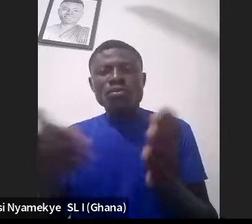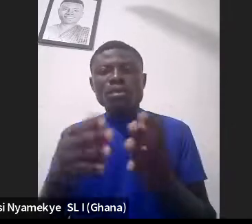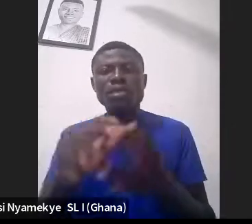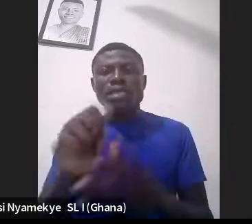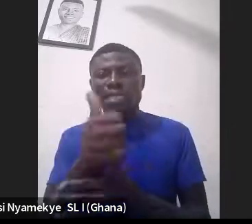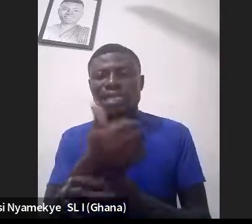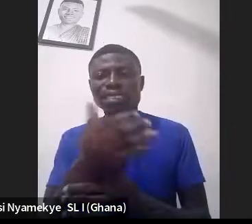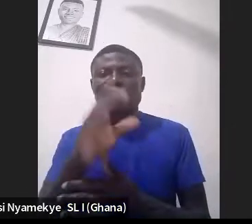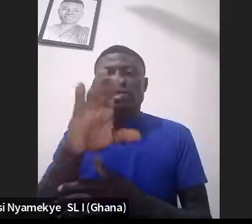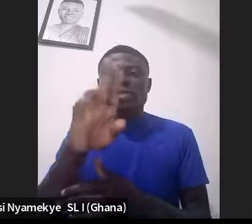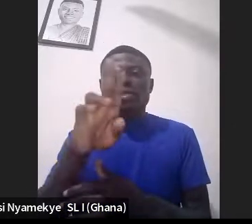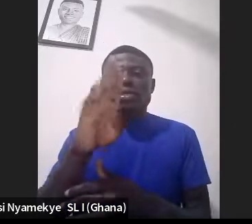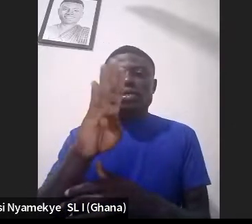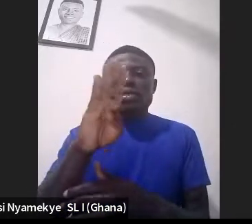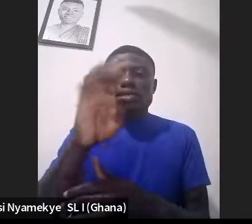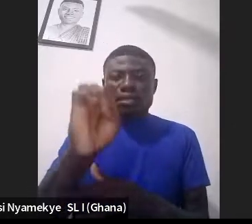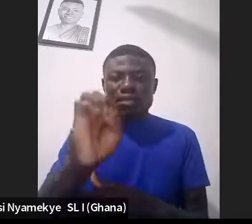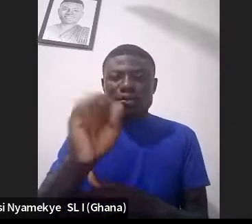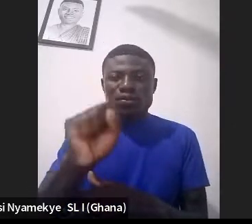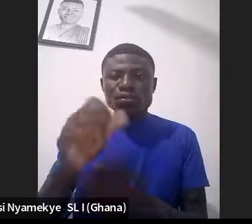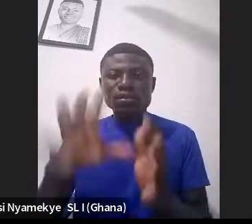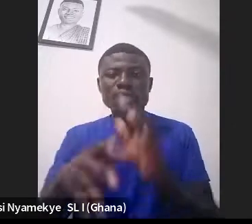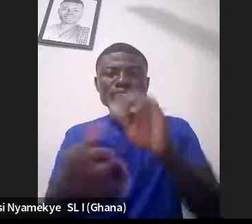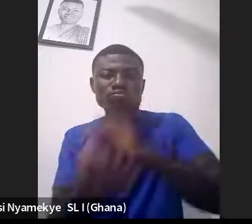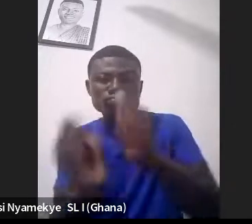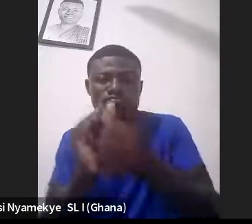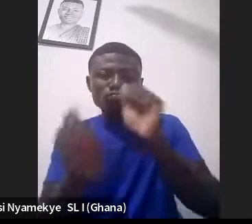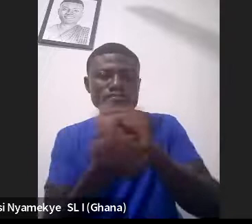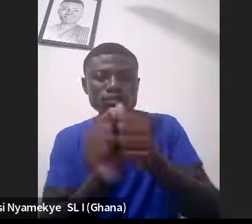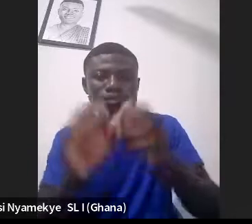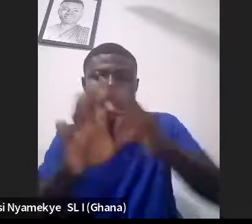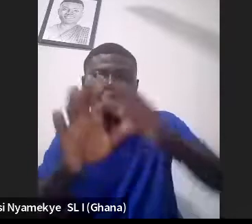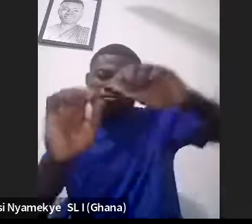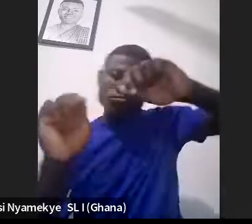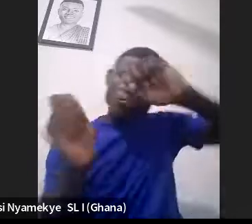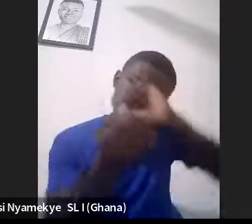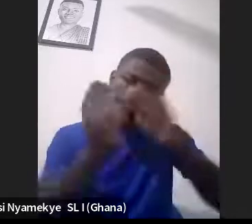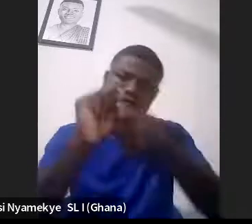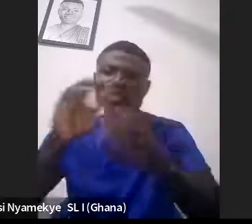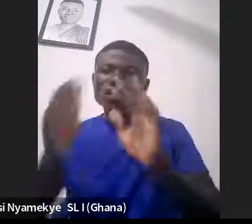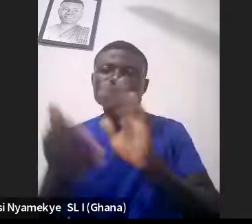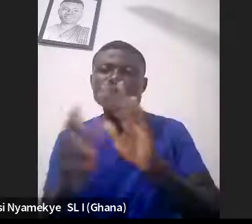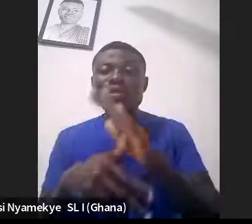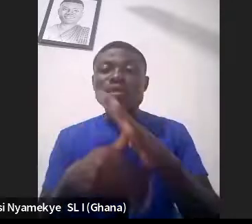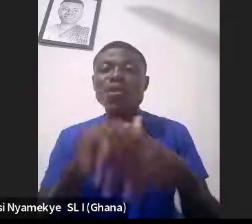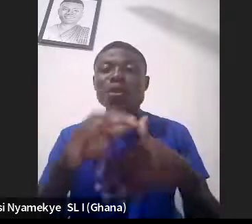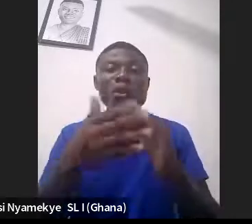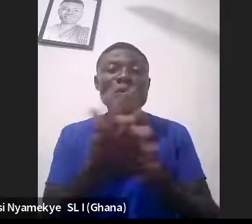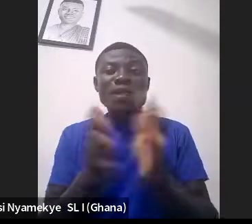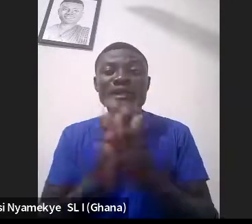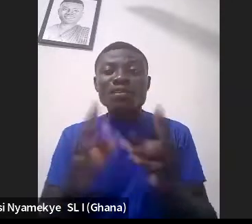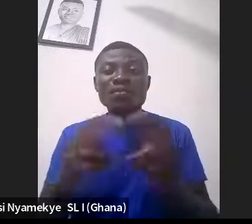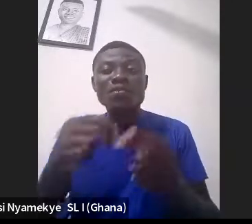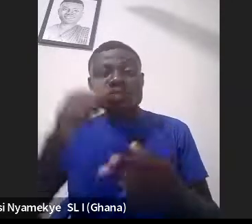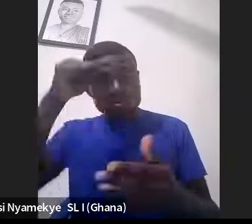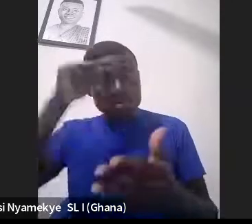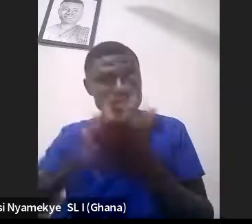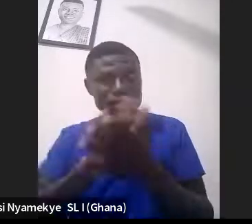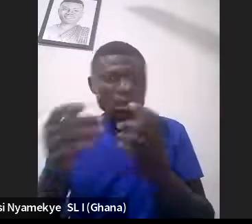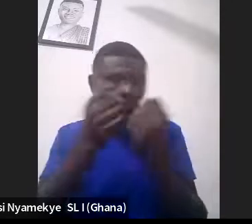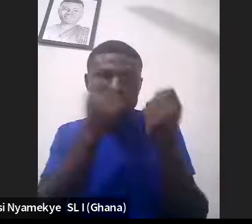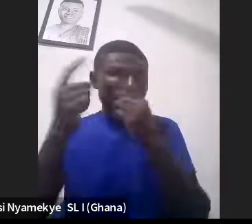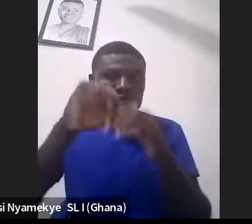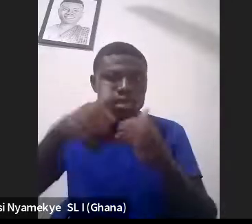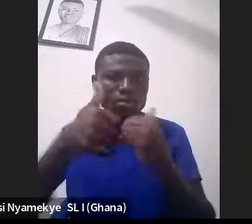oh, can you, make something? And he did a little turtle. It was wow. Cute. And then we were like, my husband and I were blown away. And I think